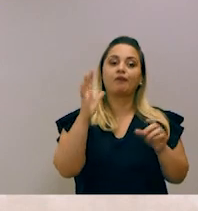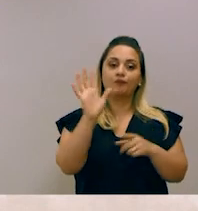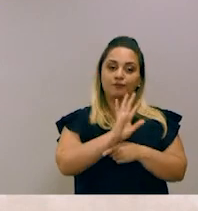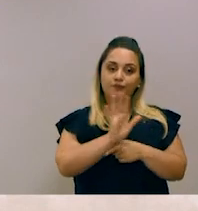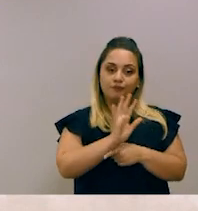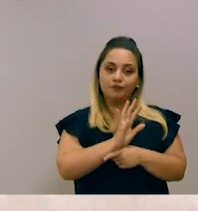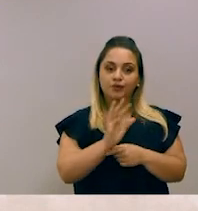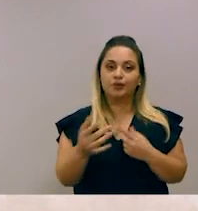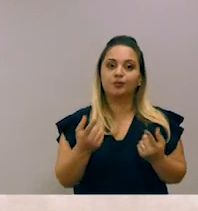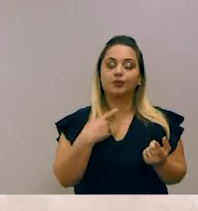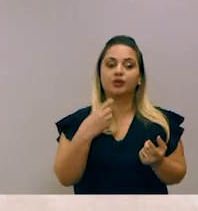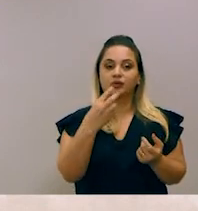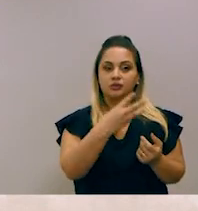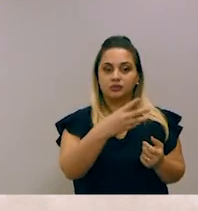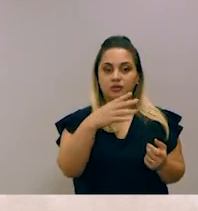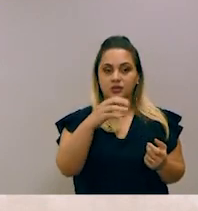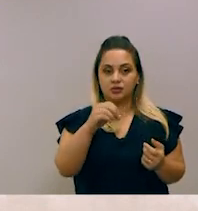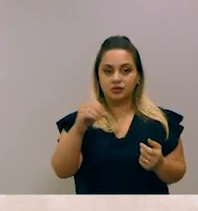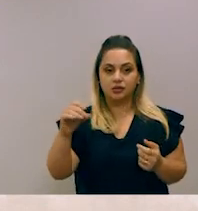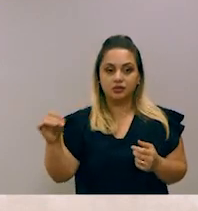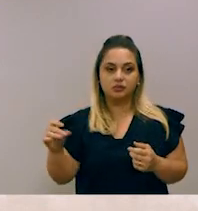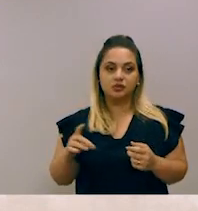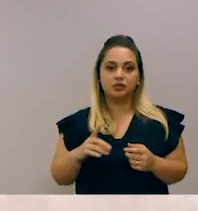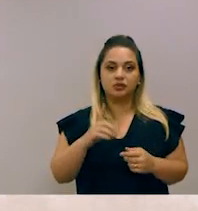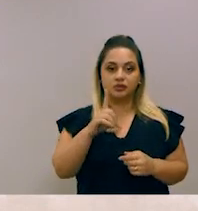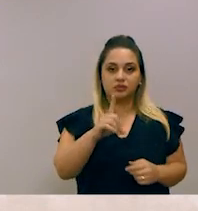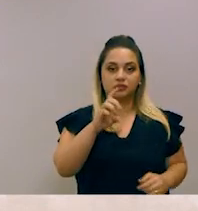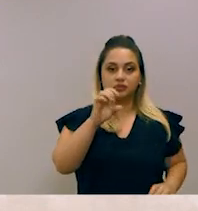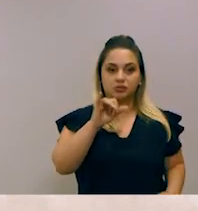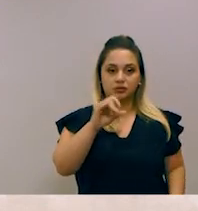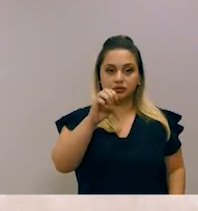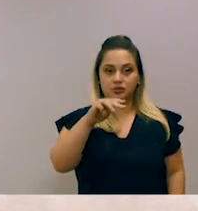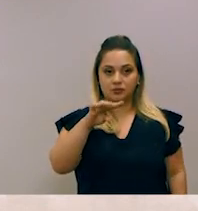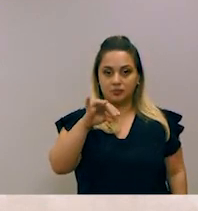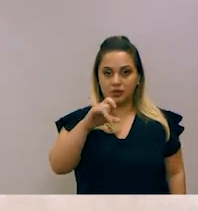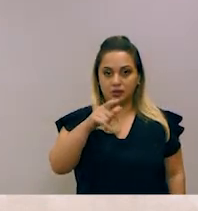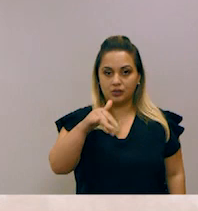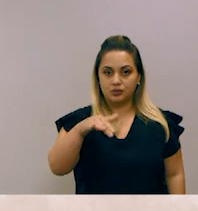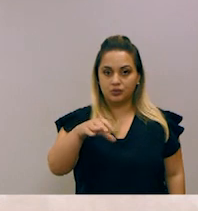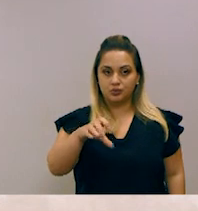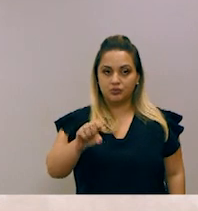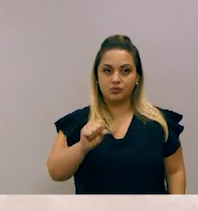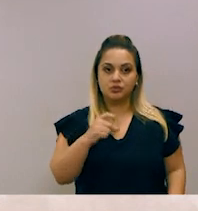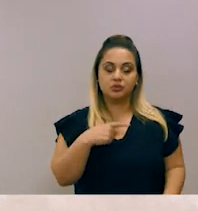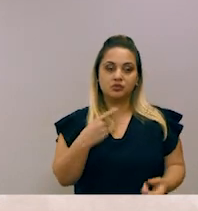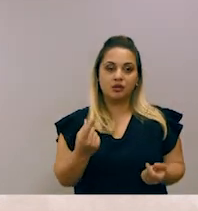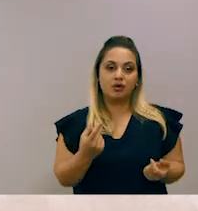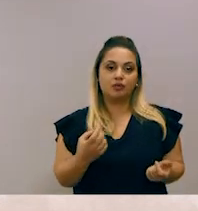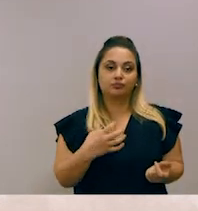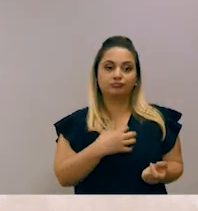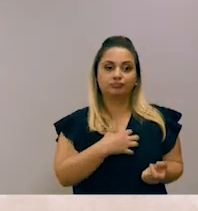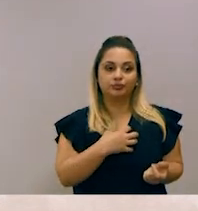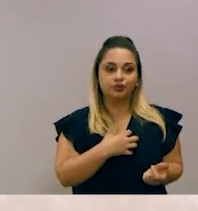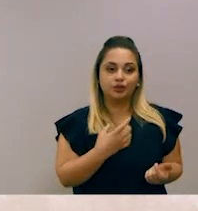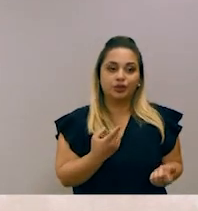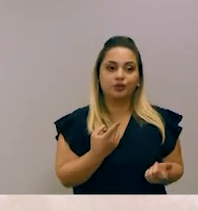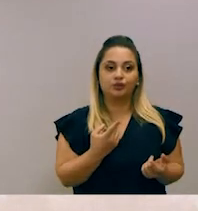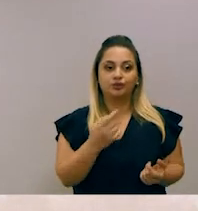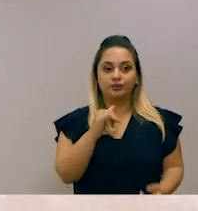Each matrix is a screenplay of a movie, and the transcriptions is the embeddings